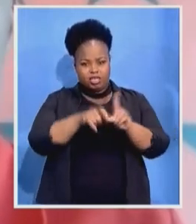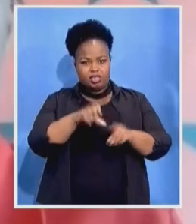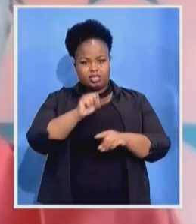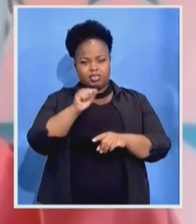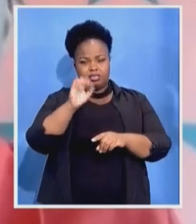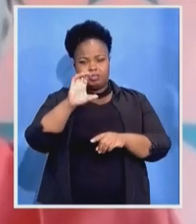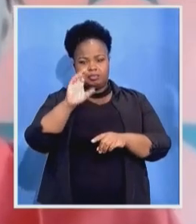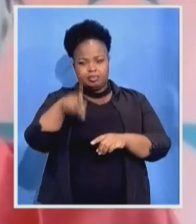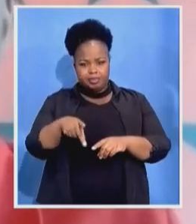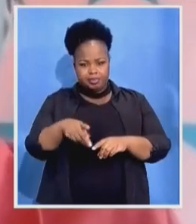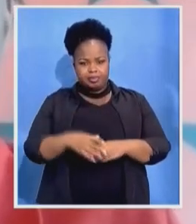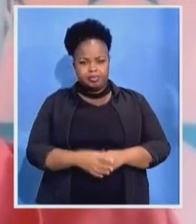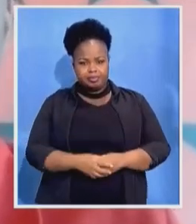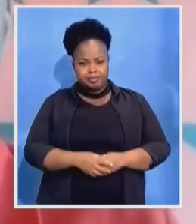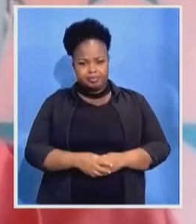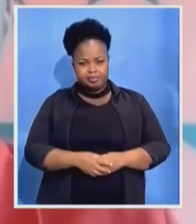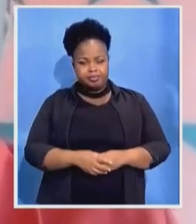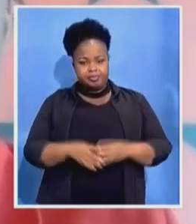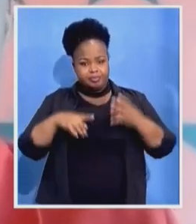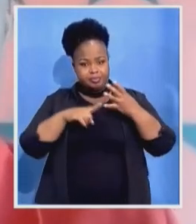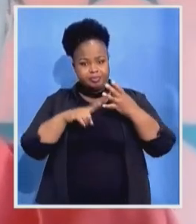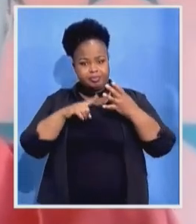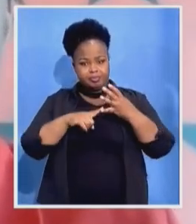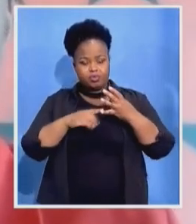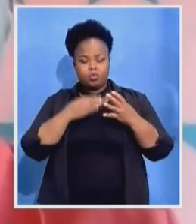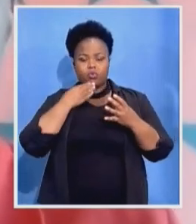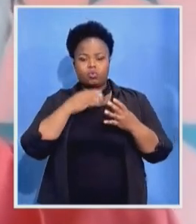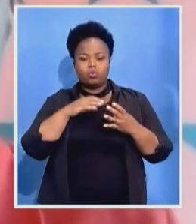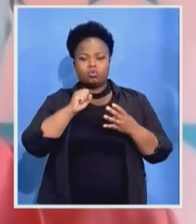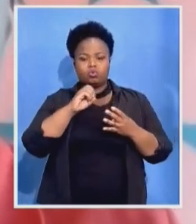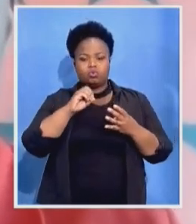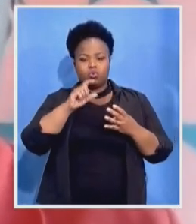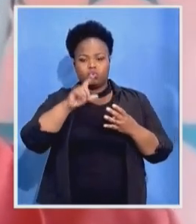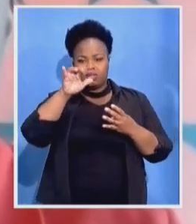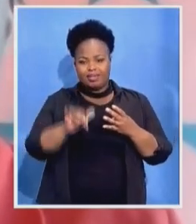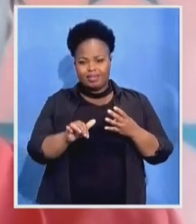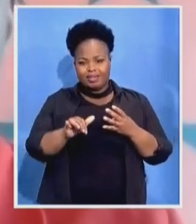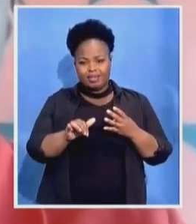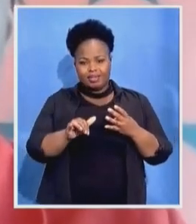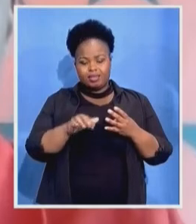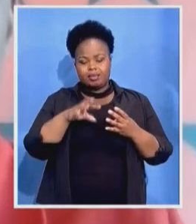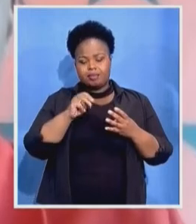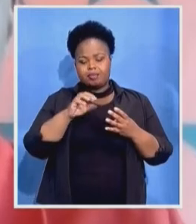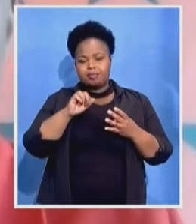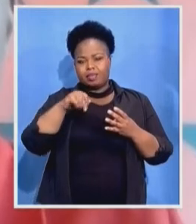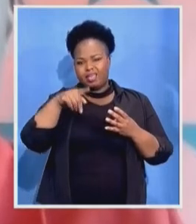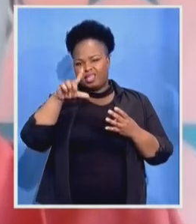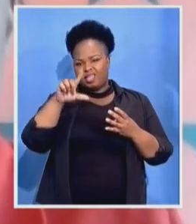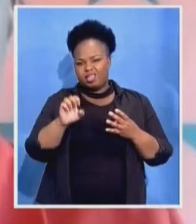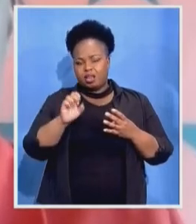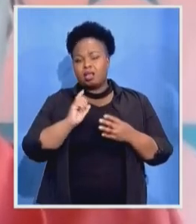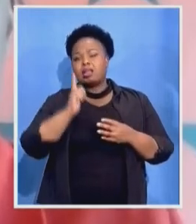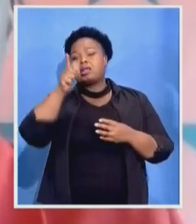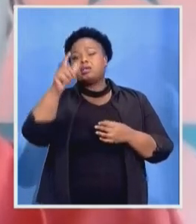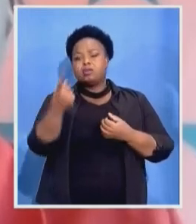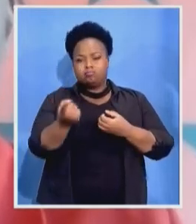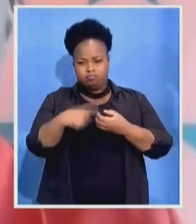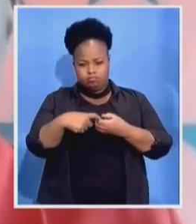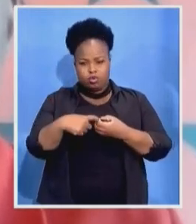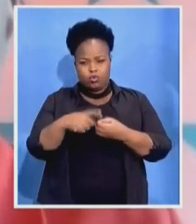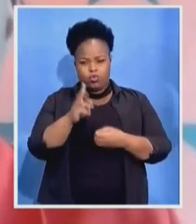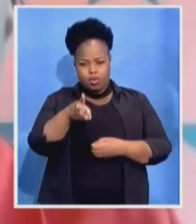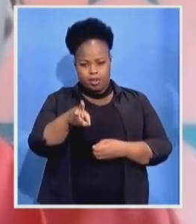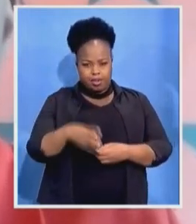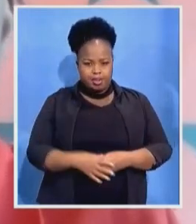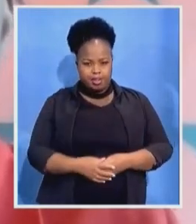Comrade Solima Payula will be joining us in due course. So we will start before